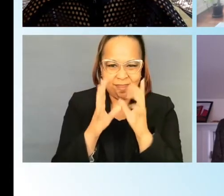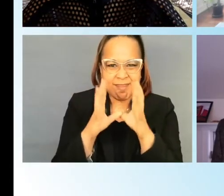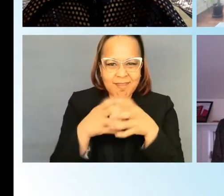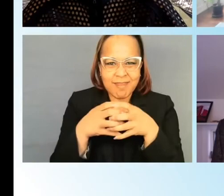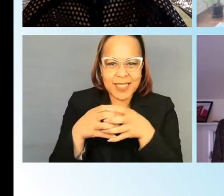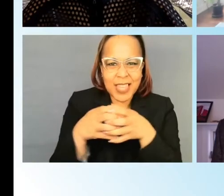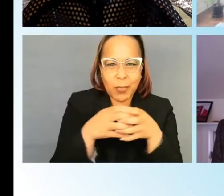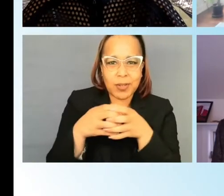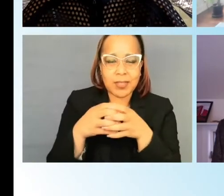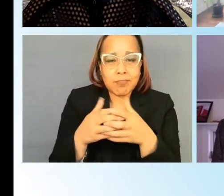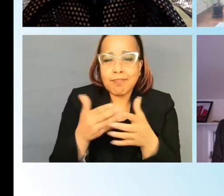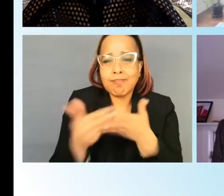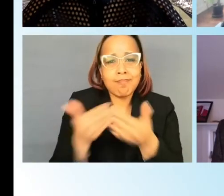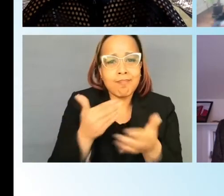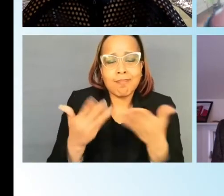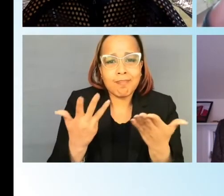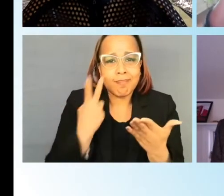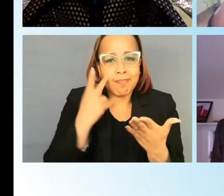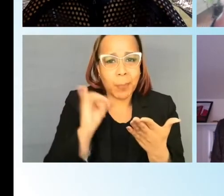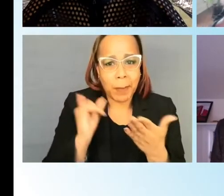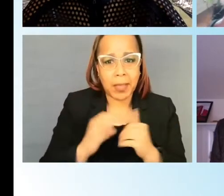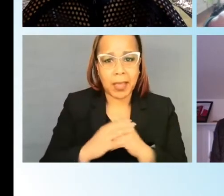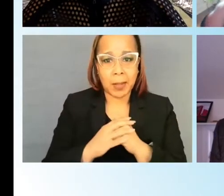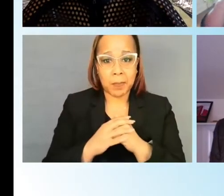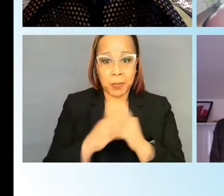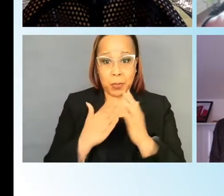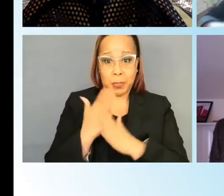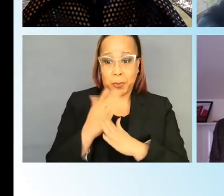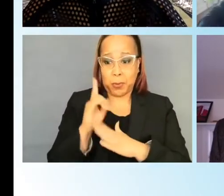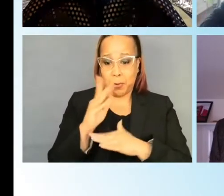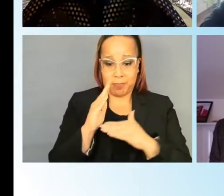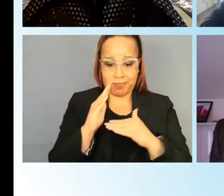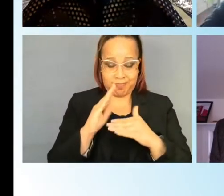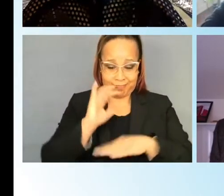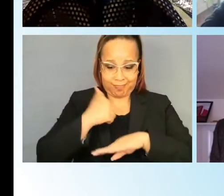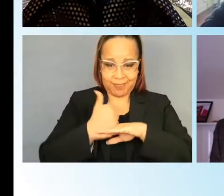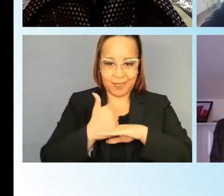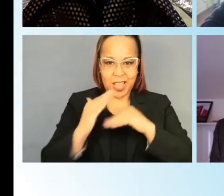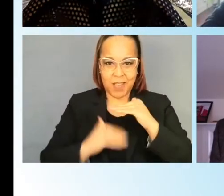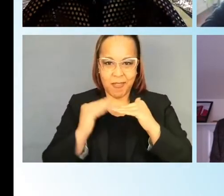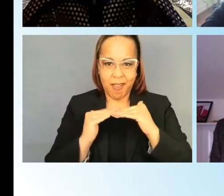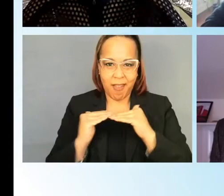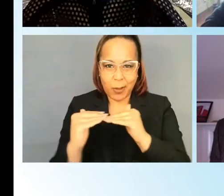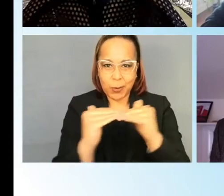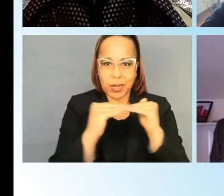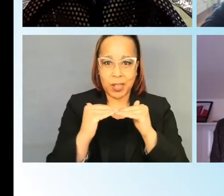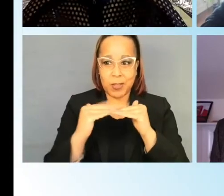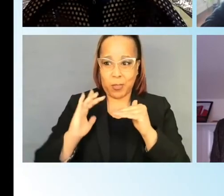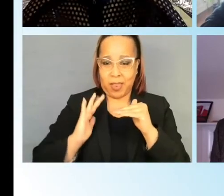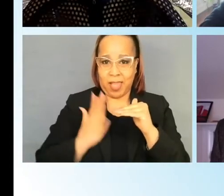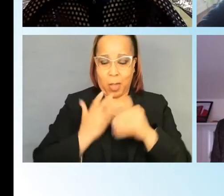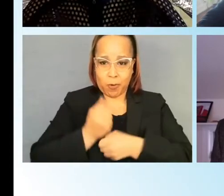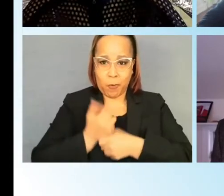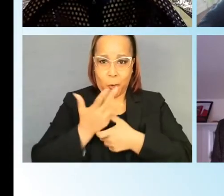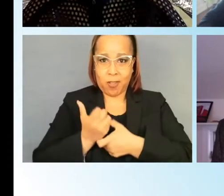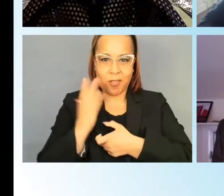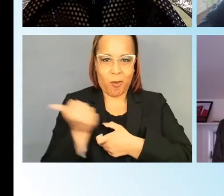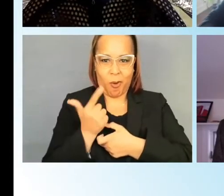may be. Through the creation of equity so that our voices are all heard, right?